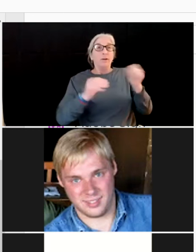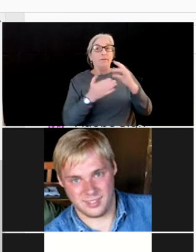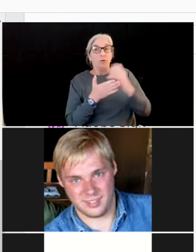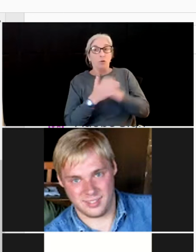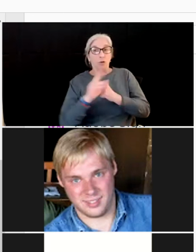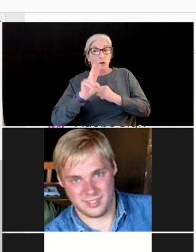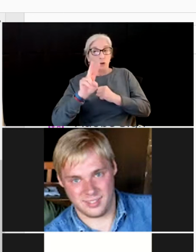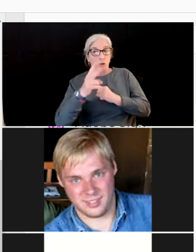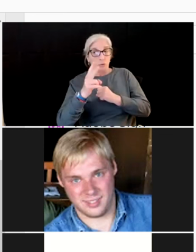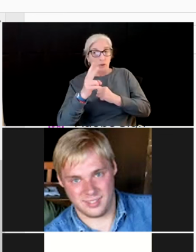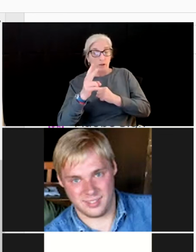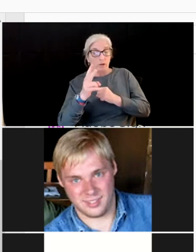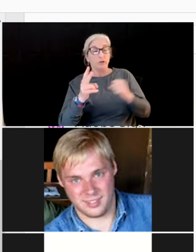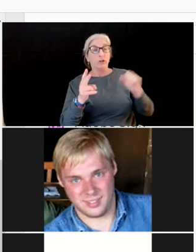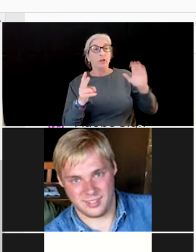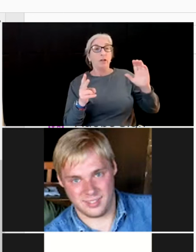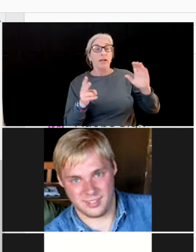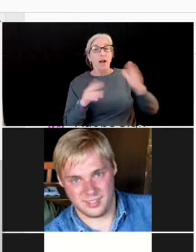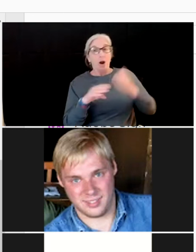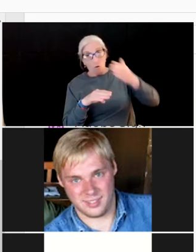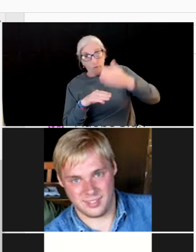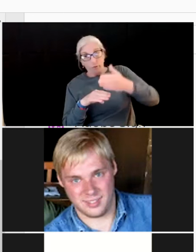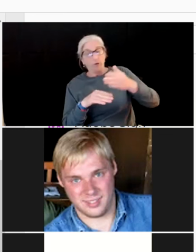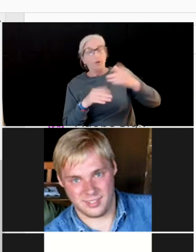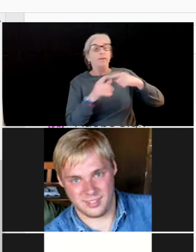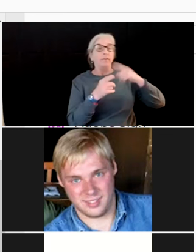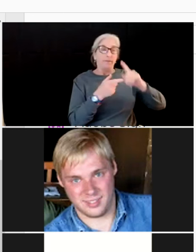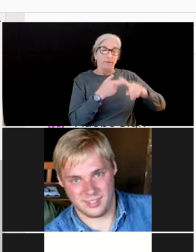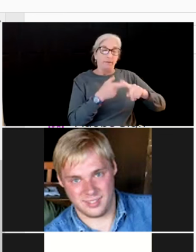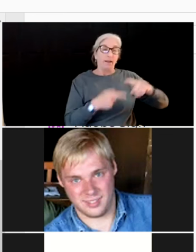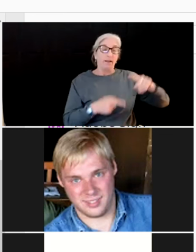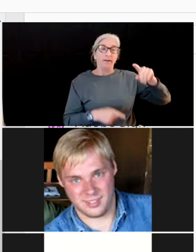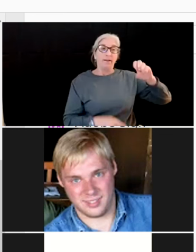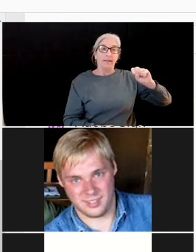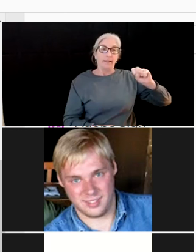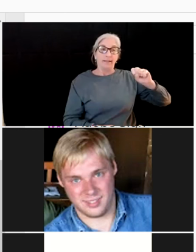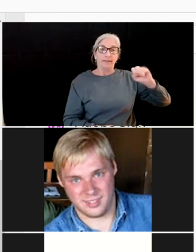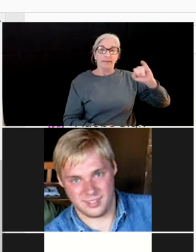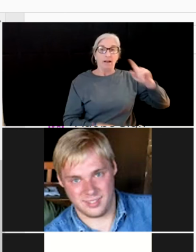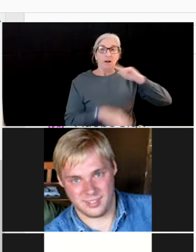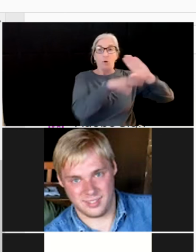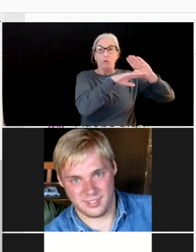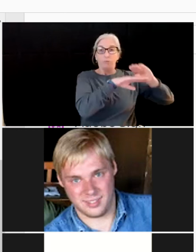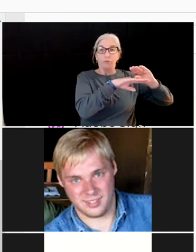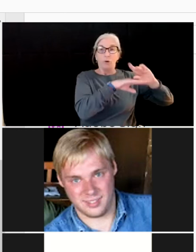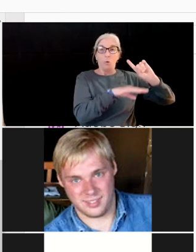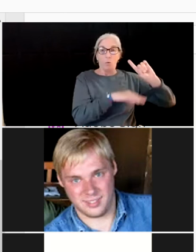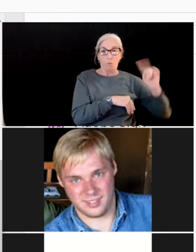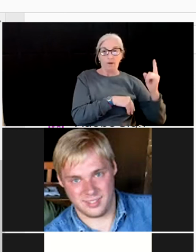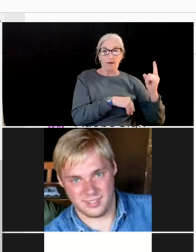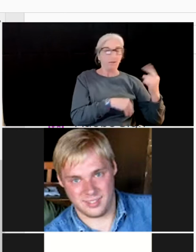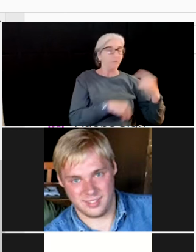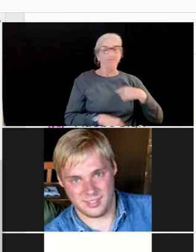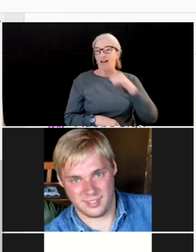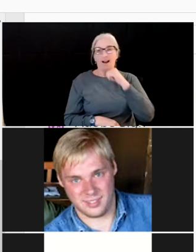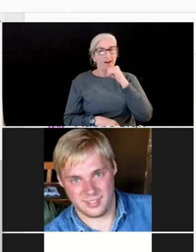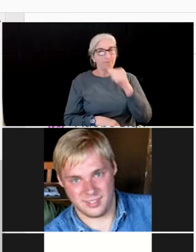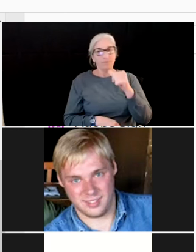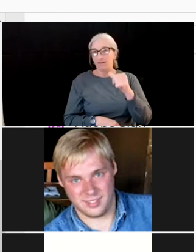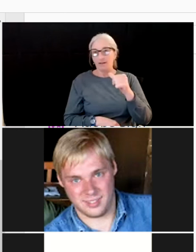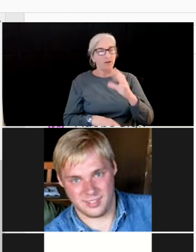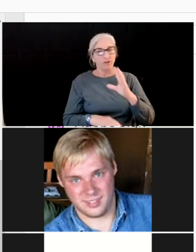I'm not going to go into work incentives that can reduce the amount of countable income, because again, that's a separate webinar. I'm going to be doing